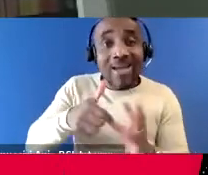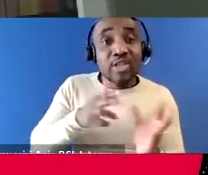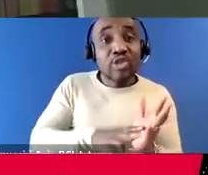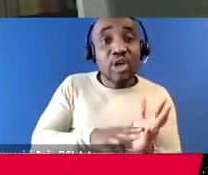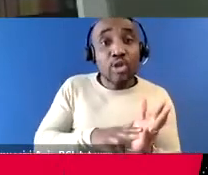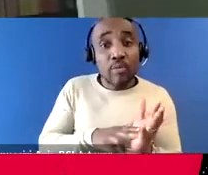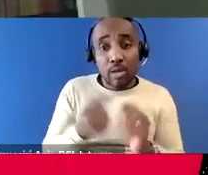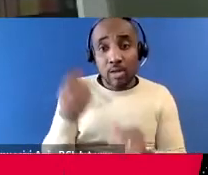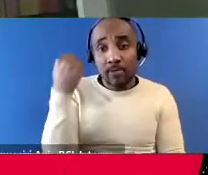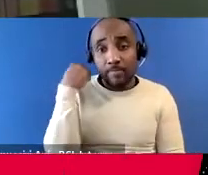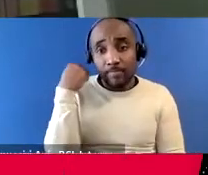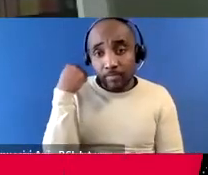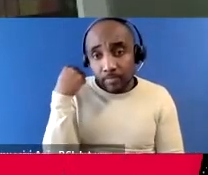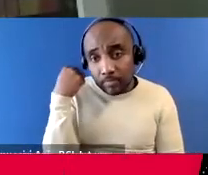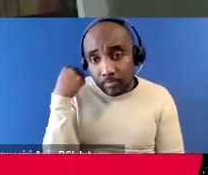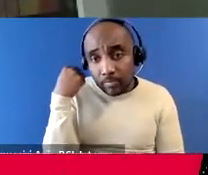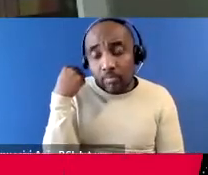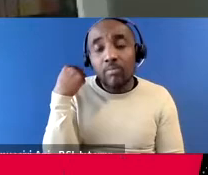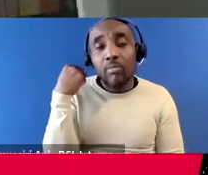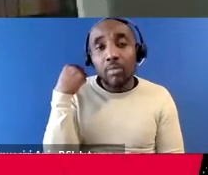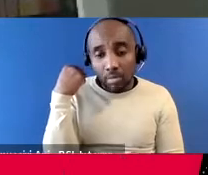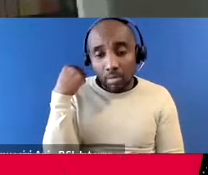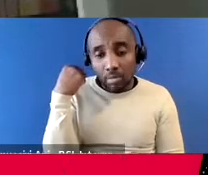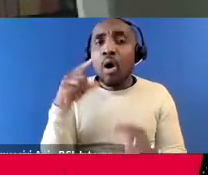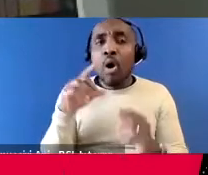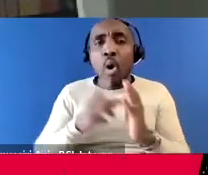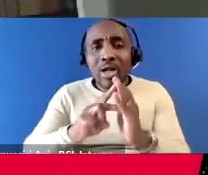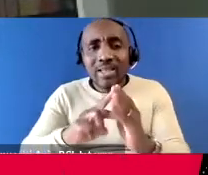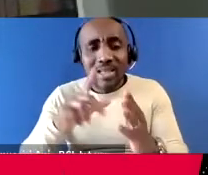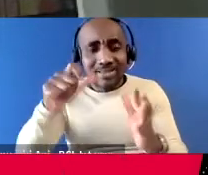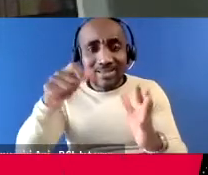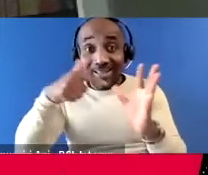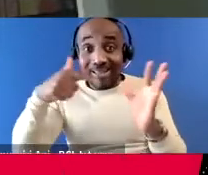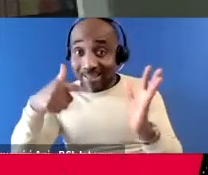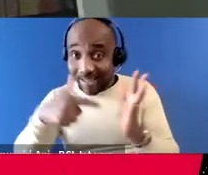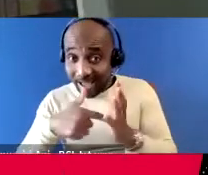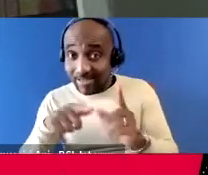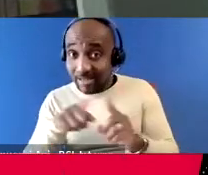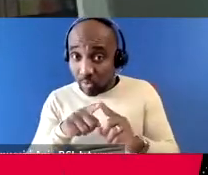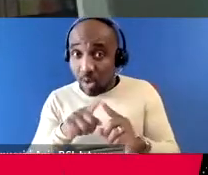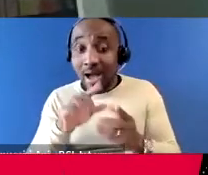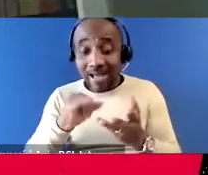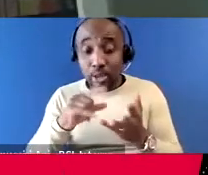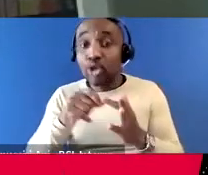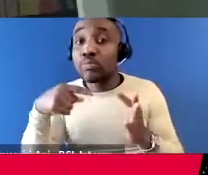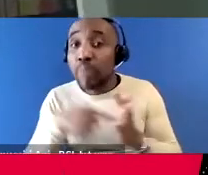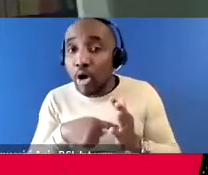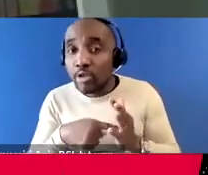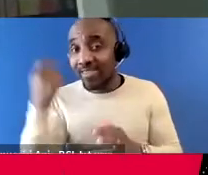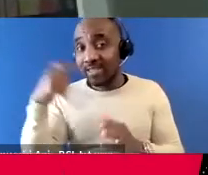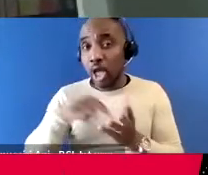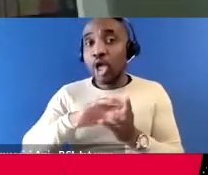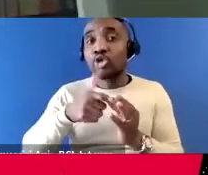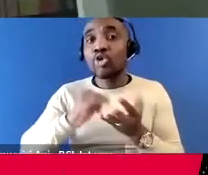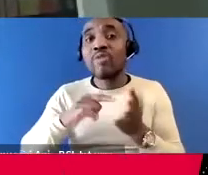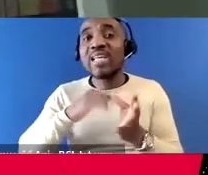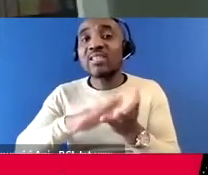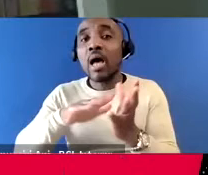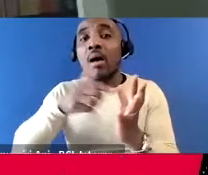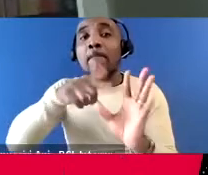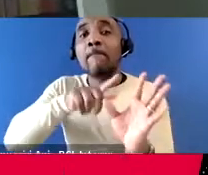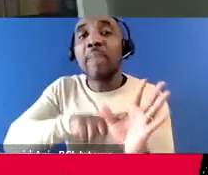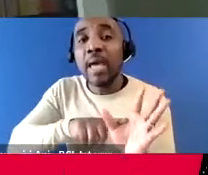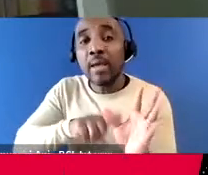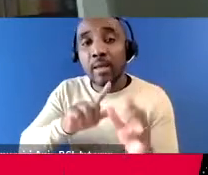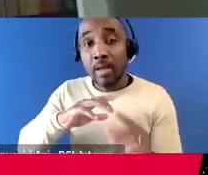In January, despite calls from various organizations, including CAAT at the time, and Spot, Theresa May signed an agreement with Turkey for